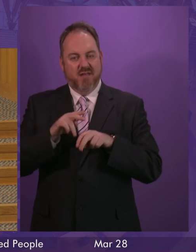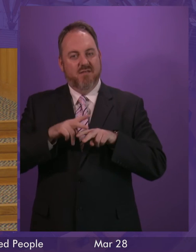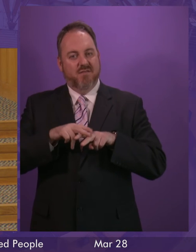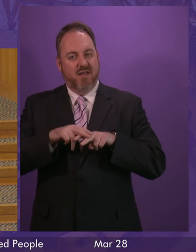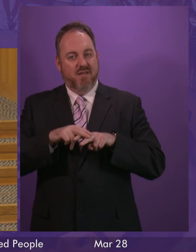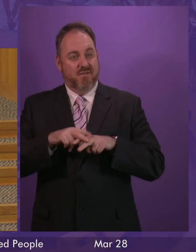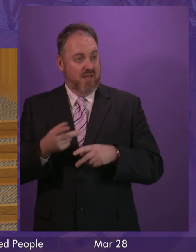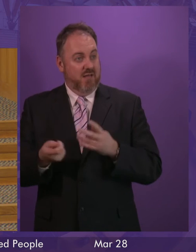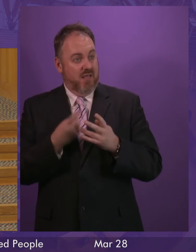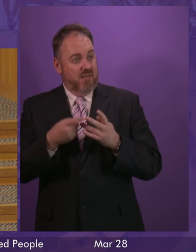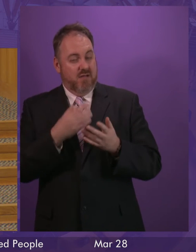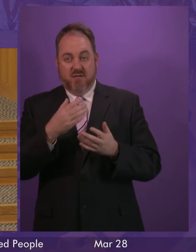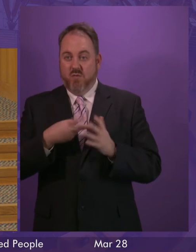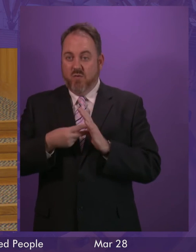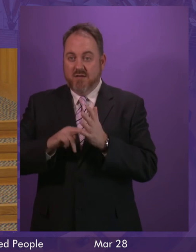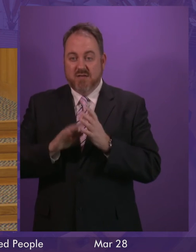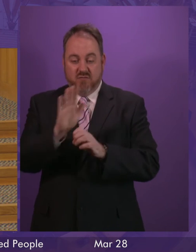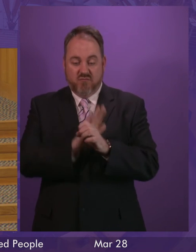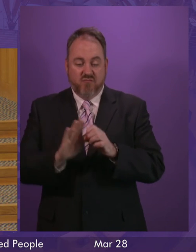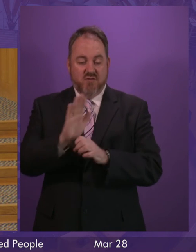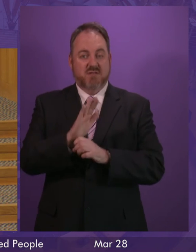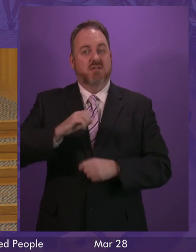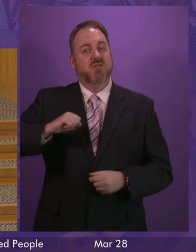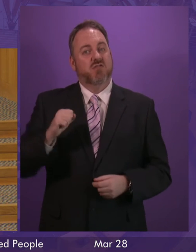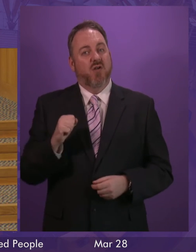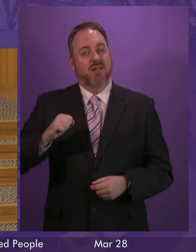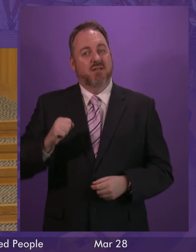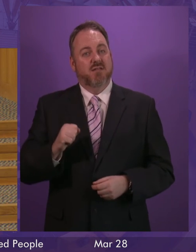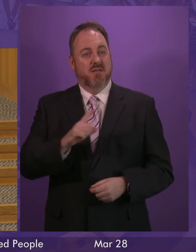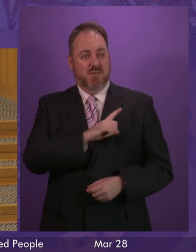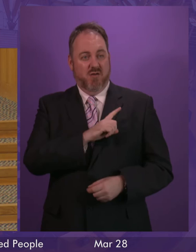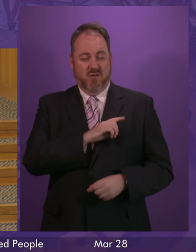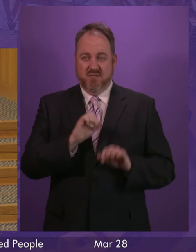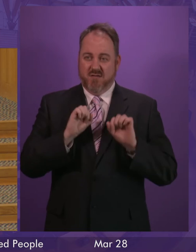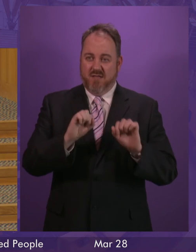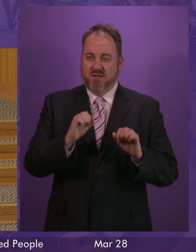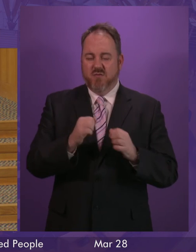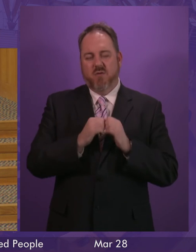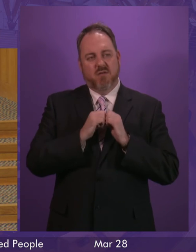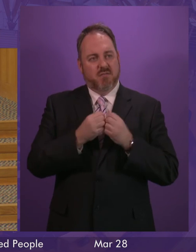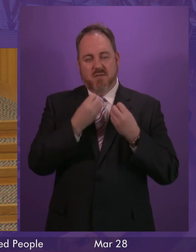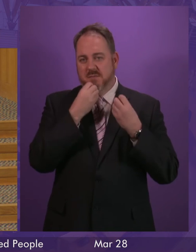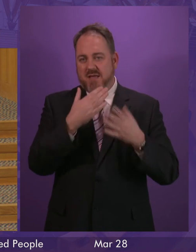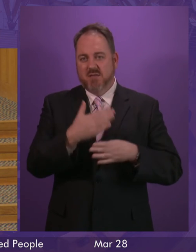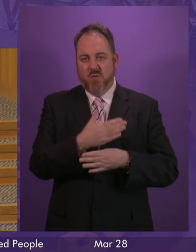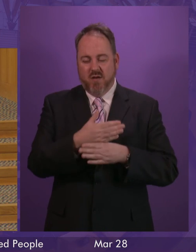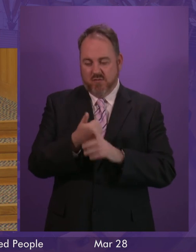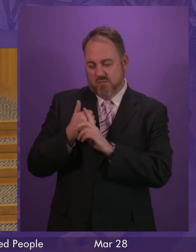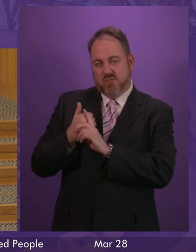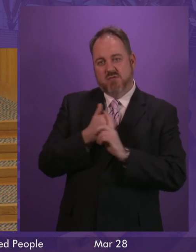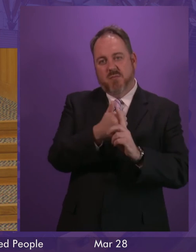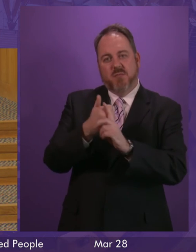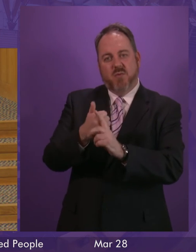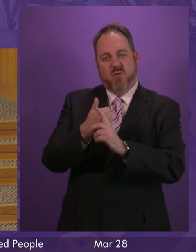Scotland who are doing outstanding work ensuring that there's a contribution to ensure that individuals are getting that